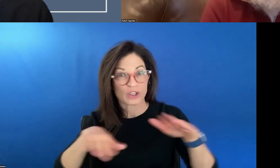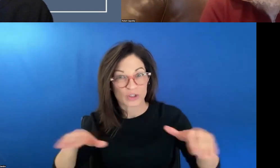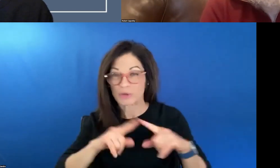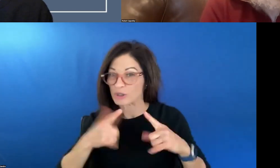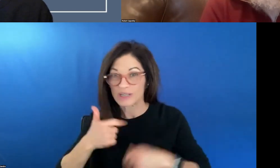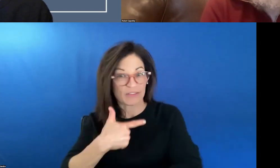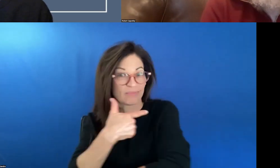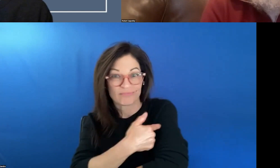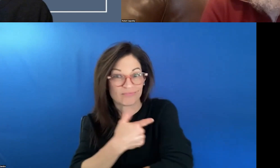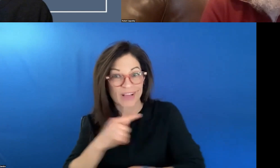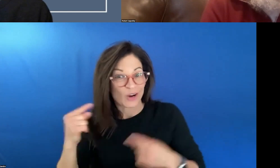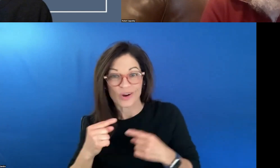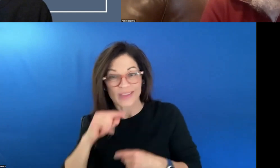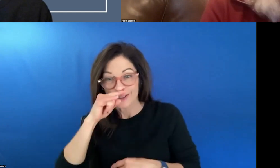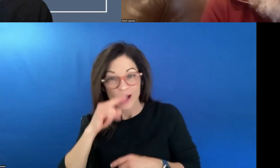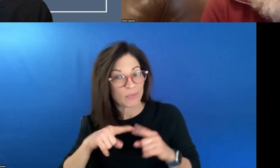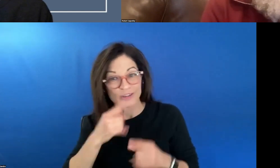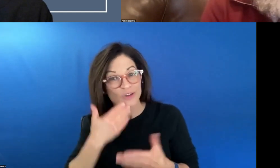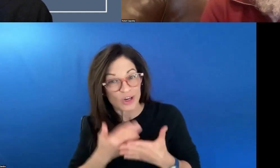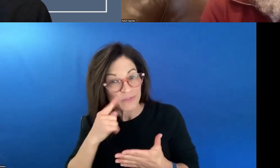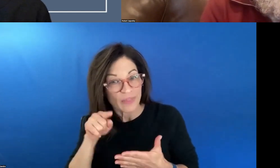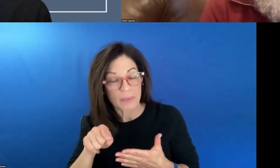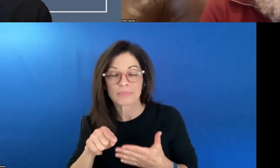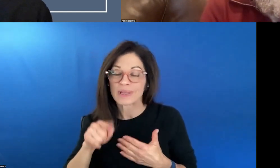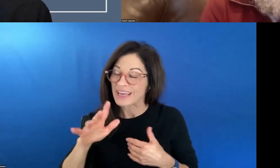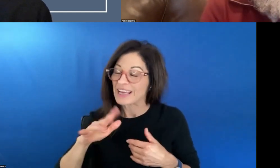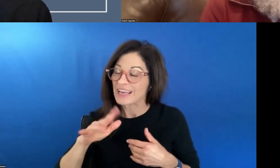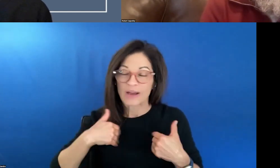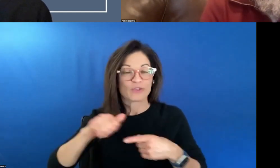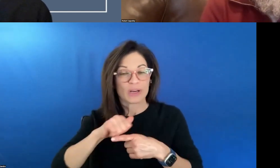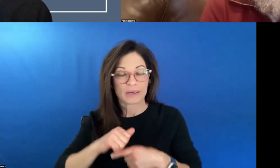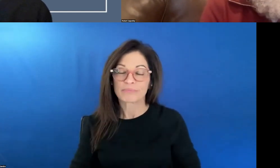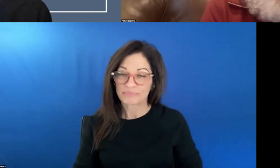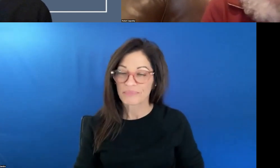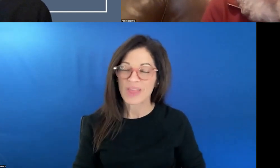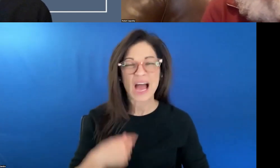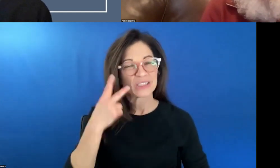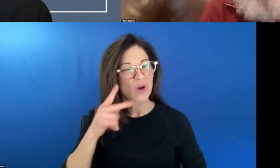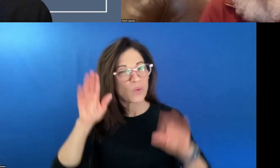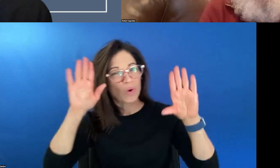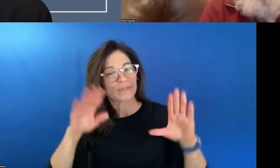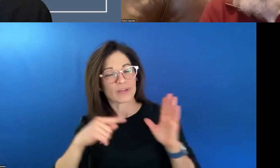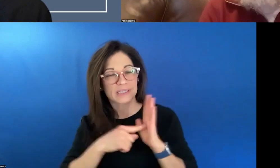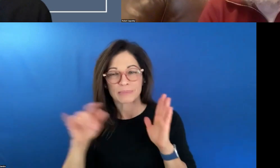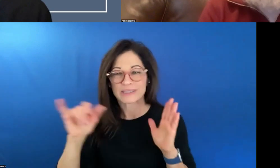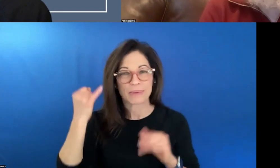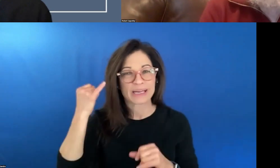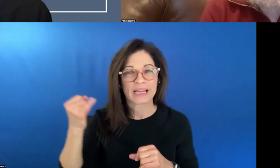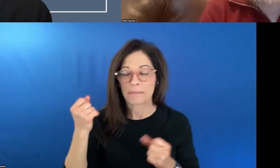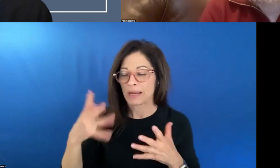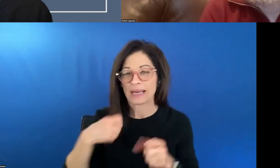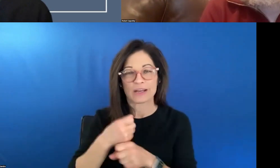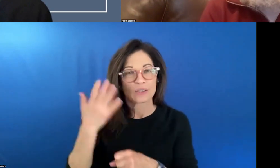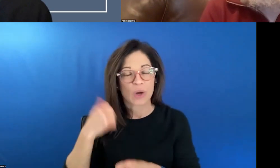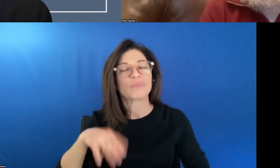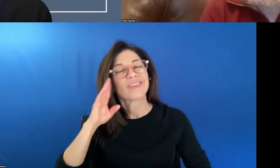ways, the training that goes into all these cases. I saw a wonderful example of this years ago. Dalai